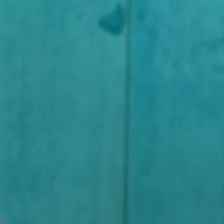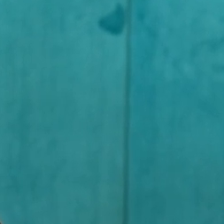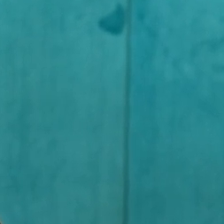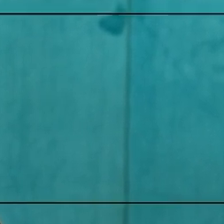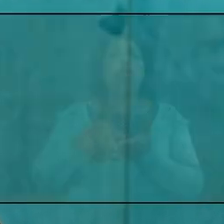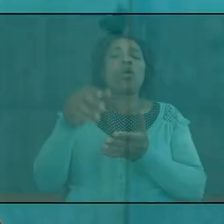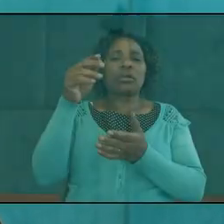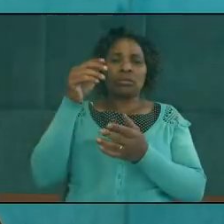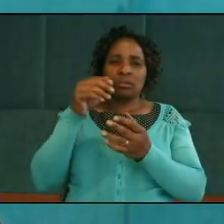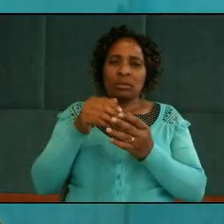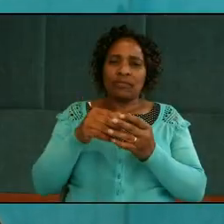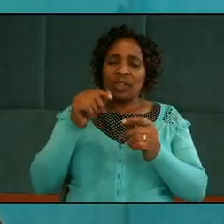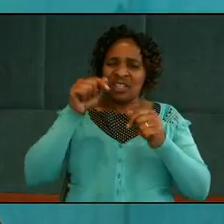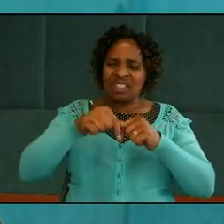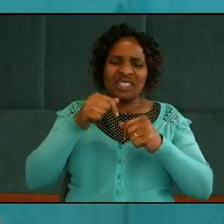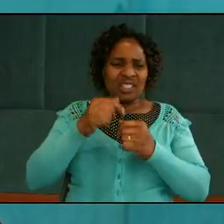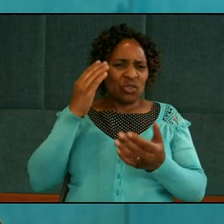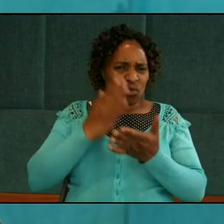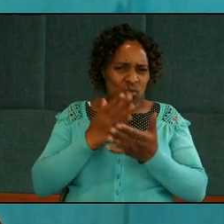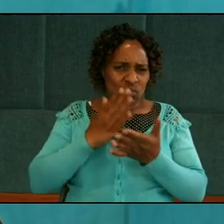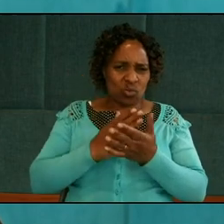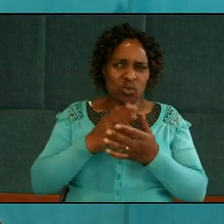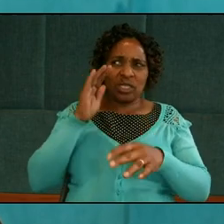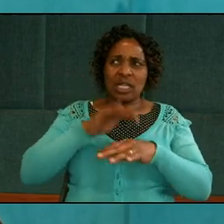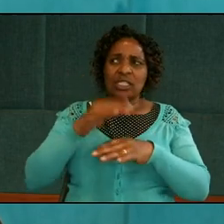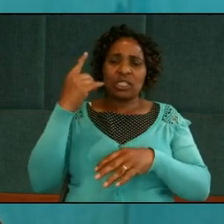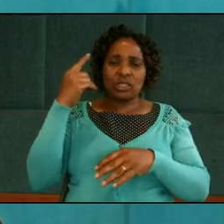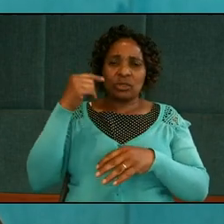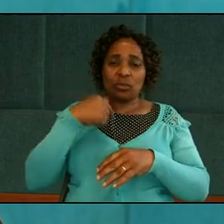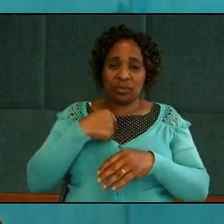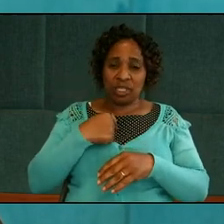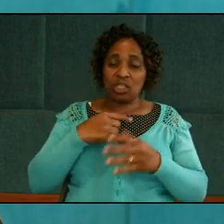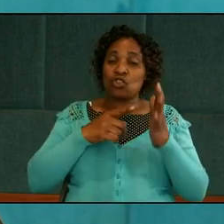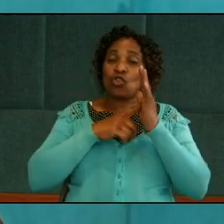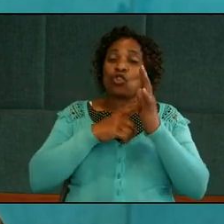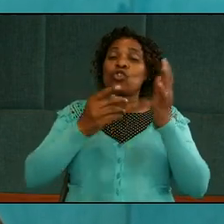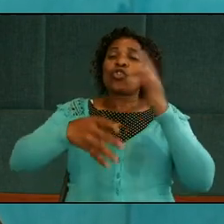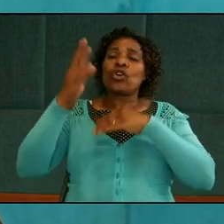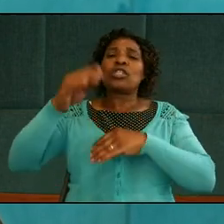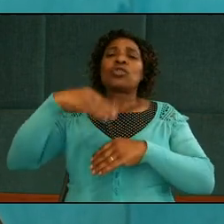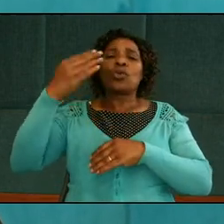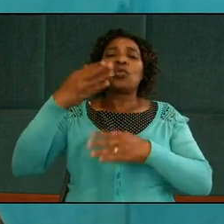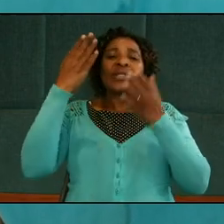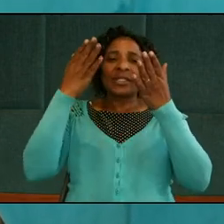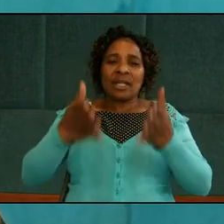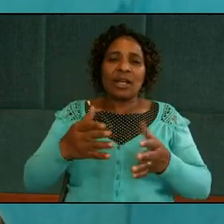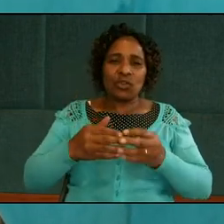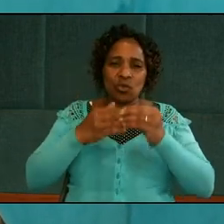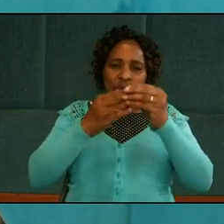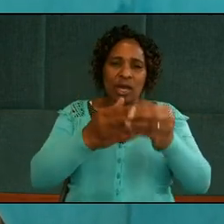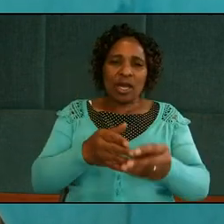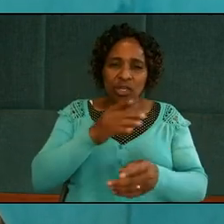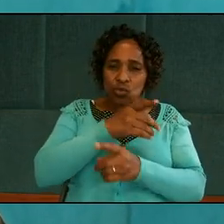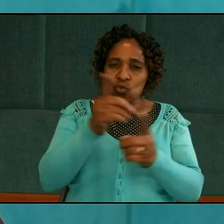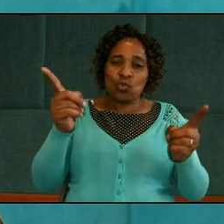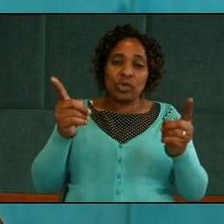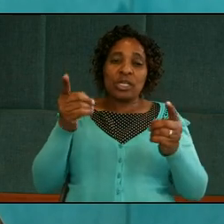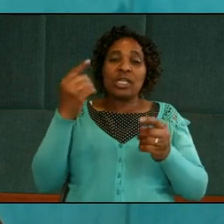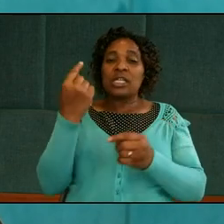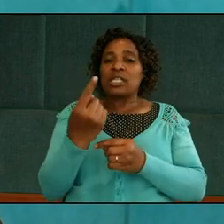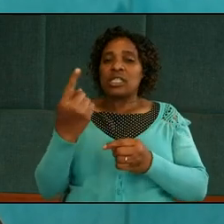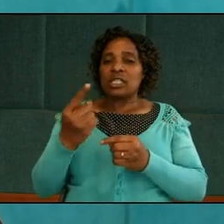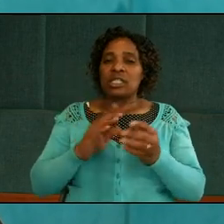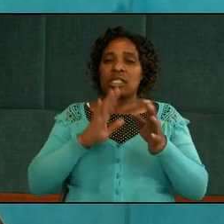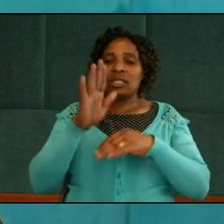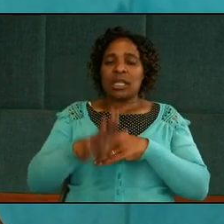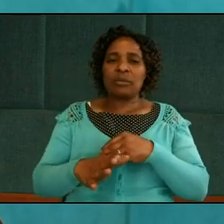it.'" And this is really touching to me because it shows that God is always there to guide you in your every step. And